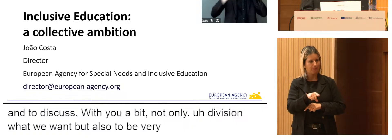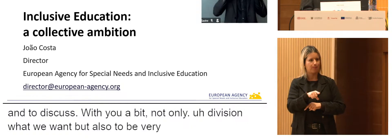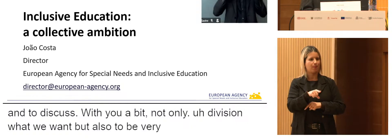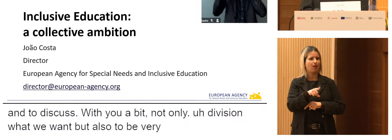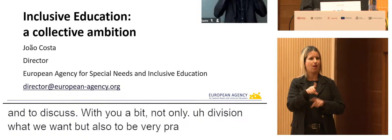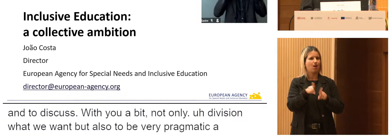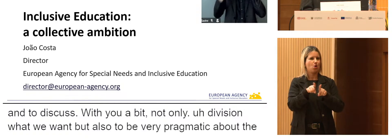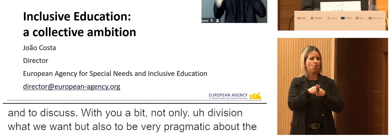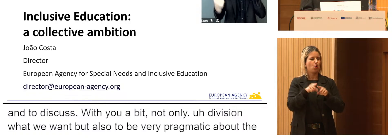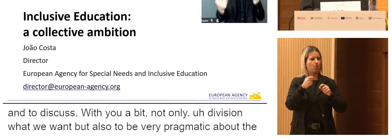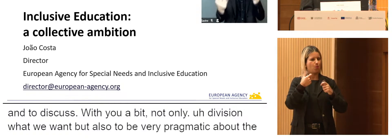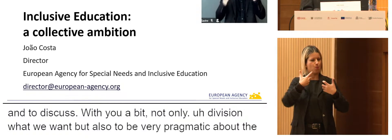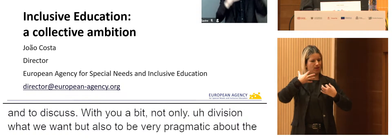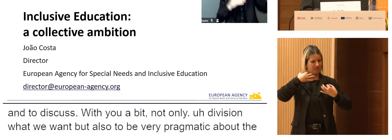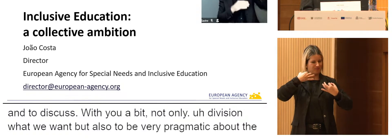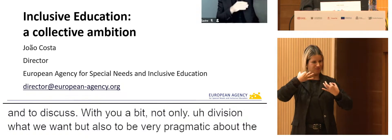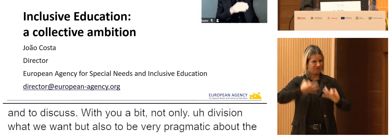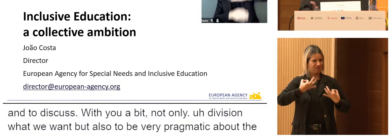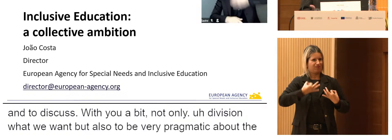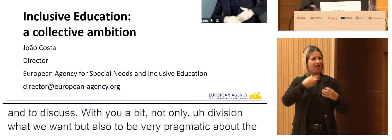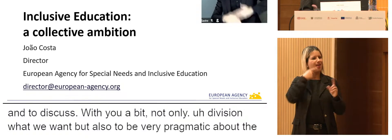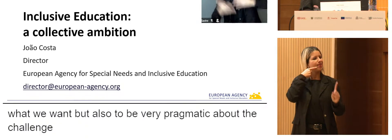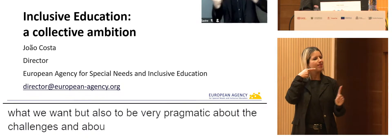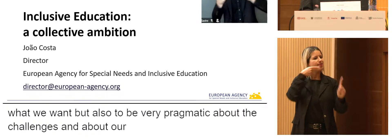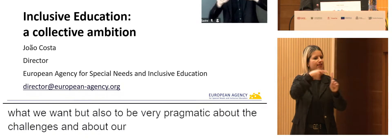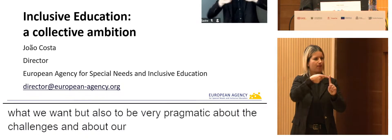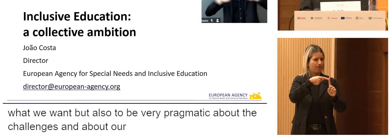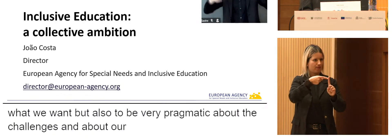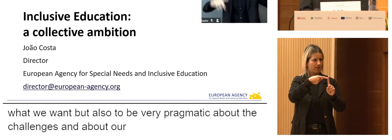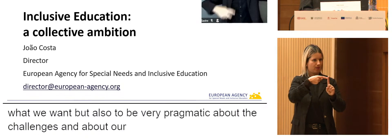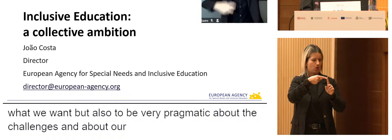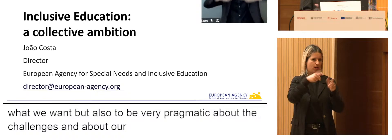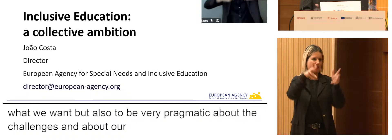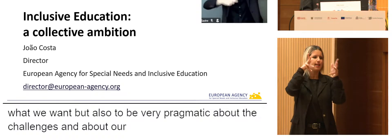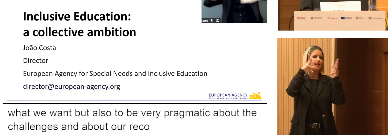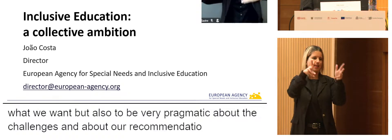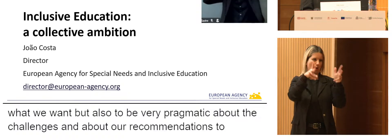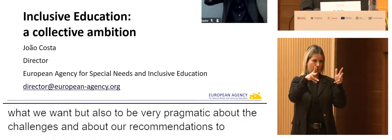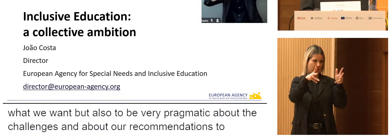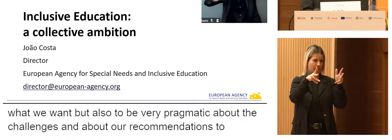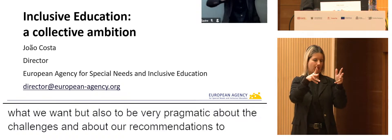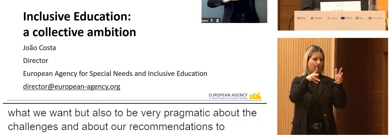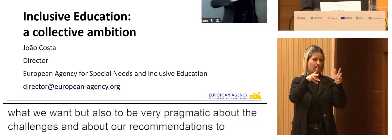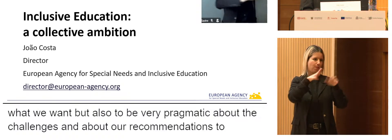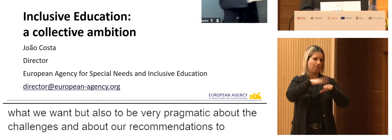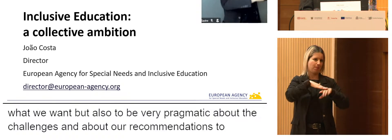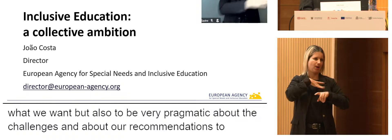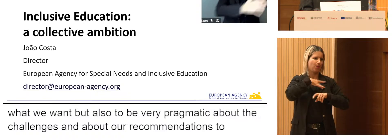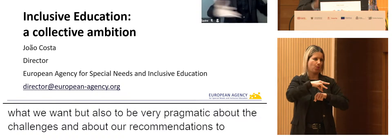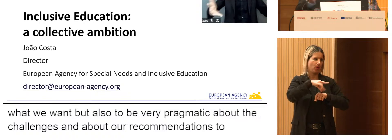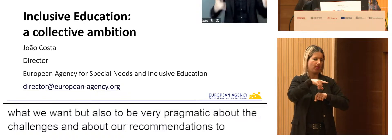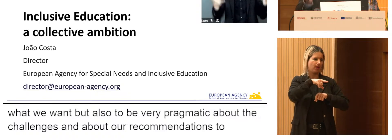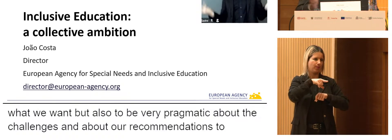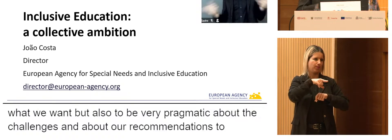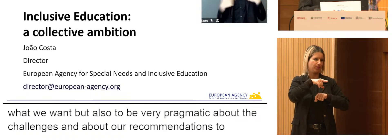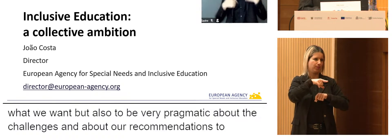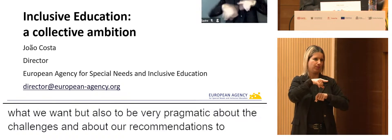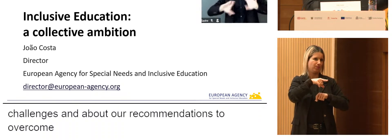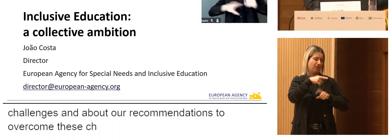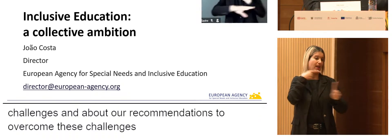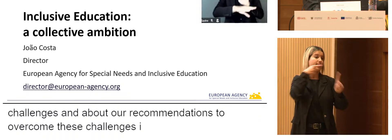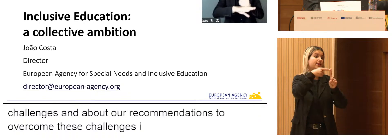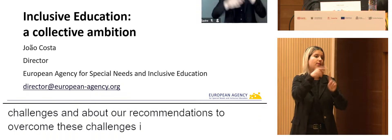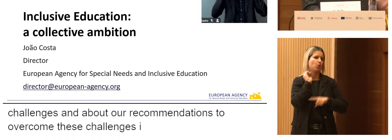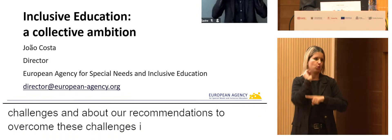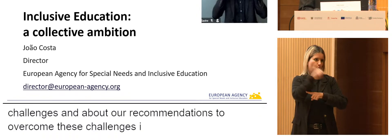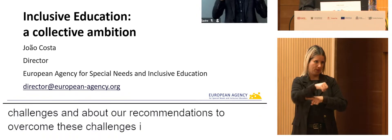the challenges and about our recommendations to overcome these challenges. I sometimes have